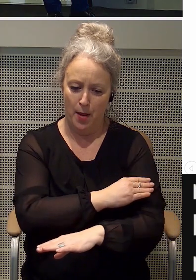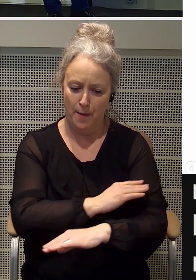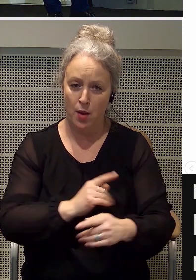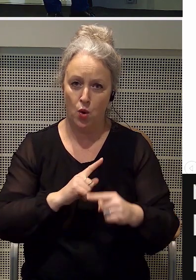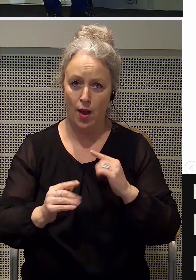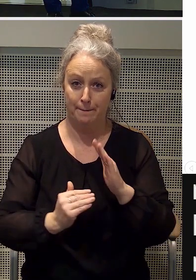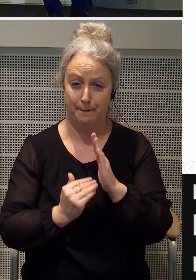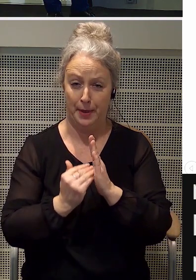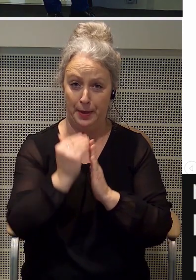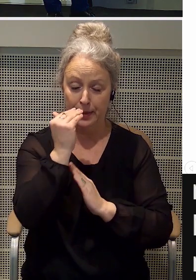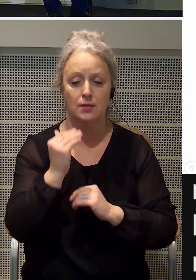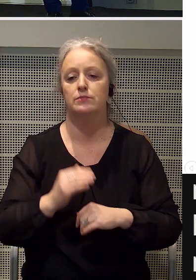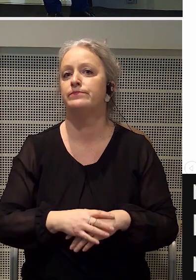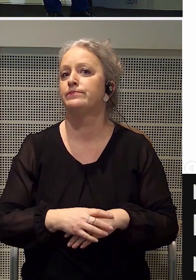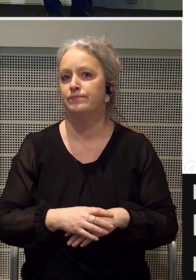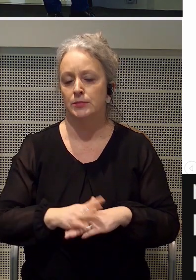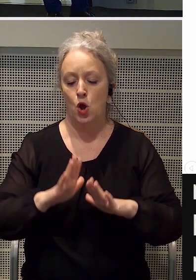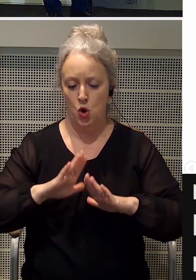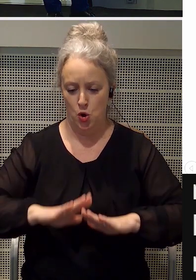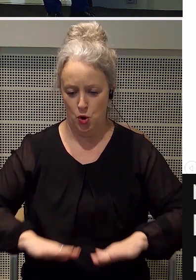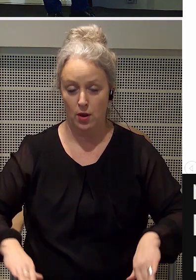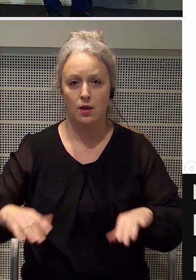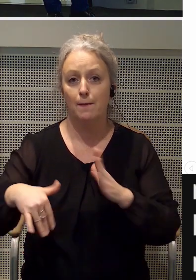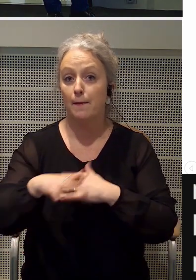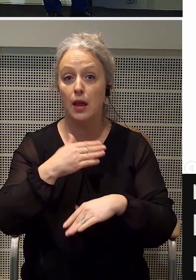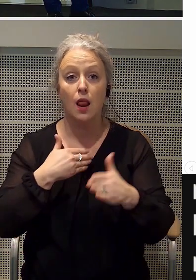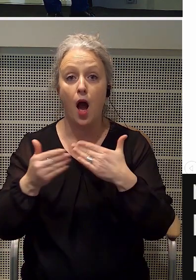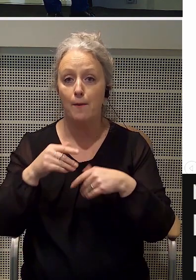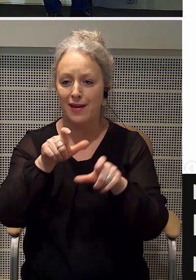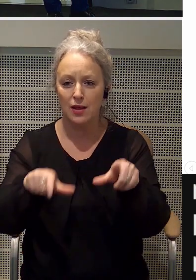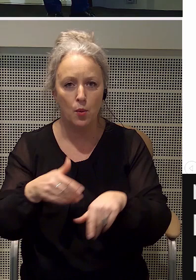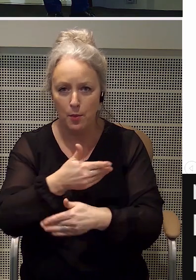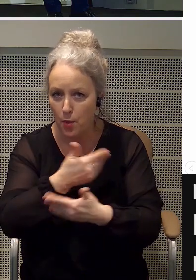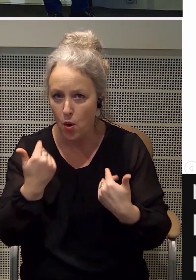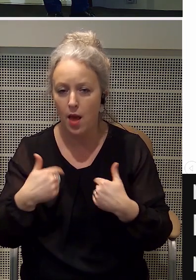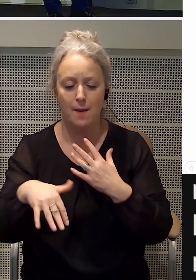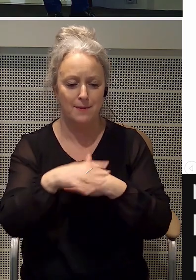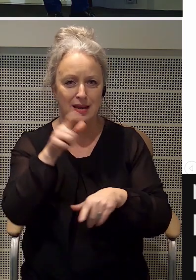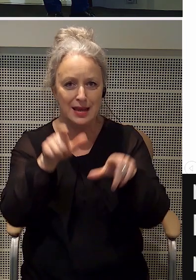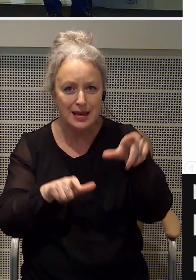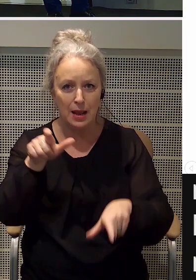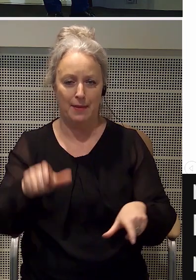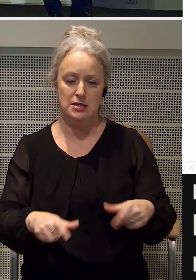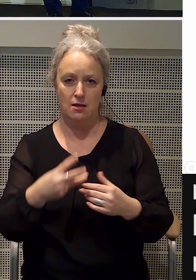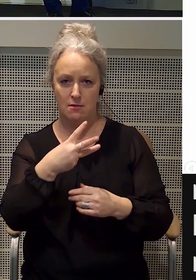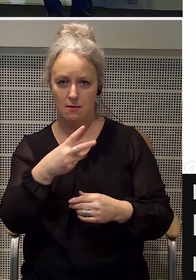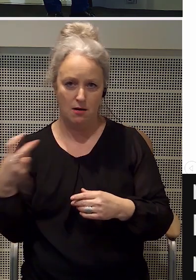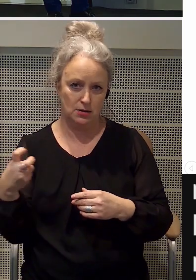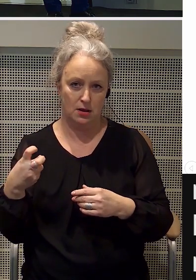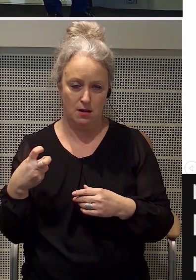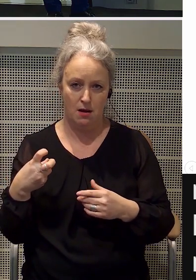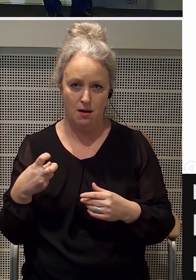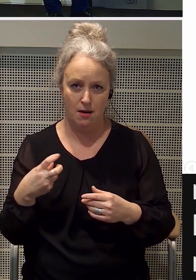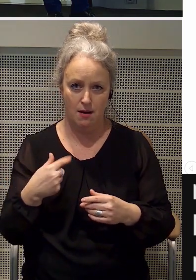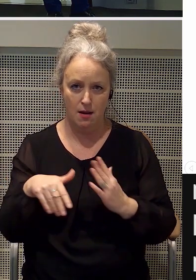But it irritates me because we don't have any bureaucrats. We have 200 people working